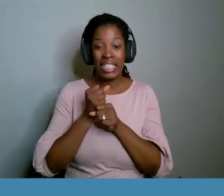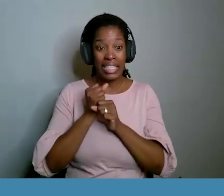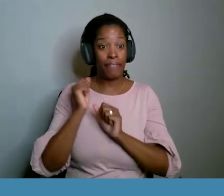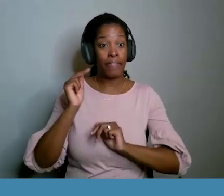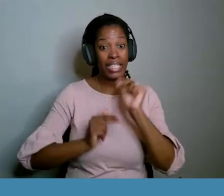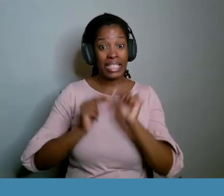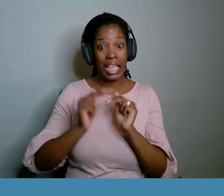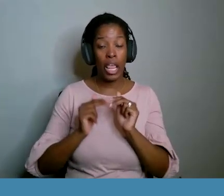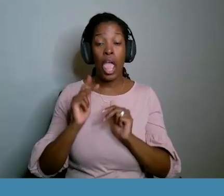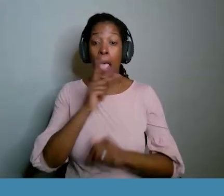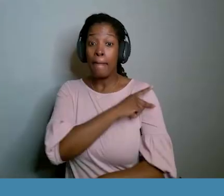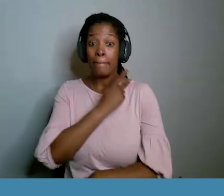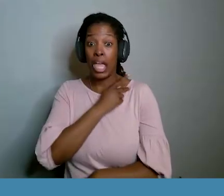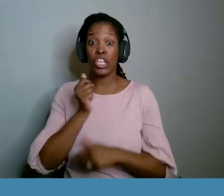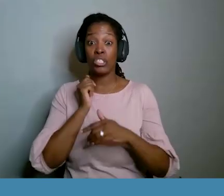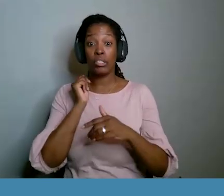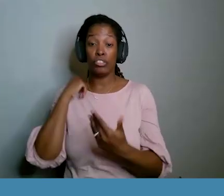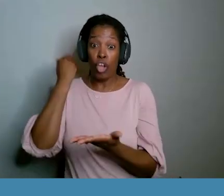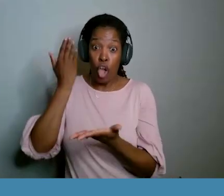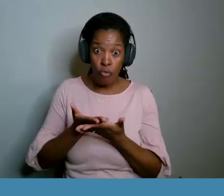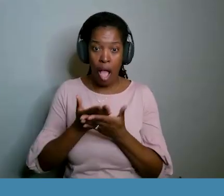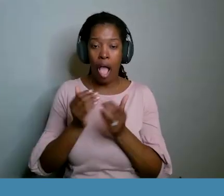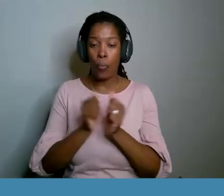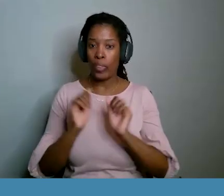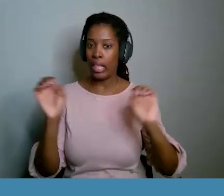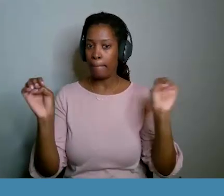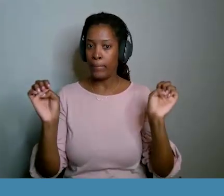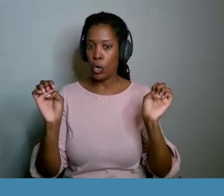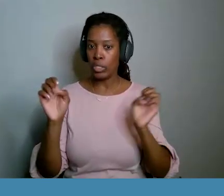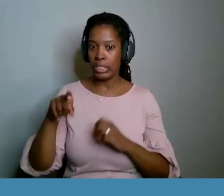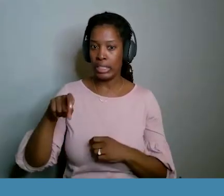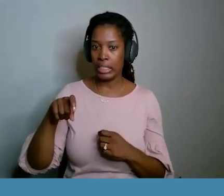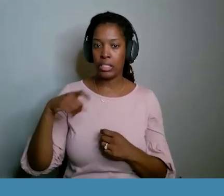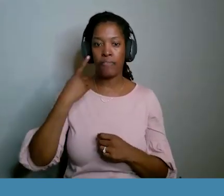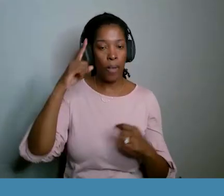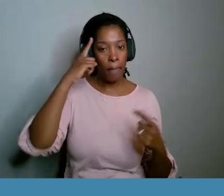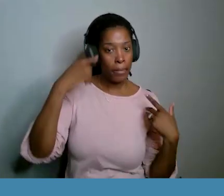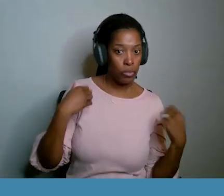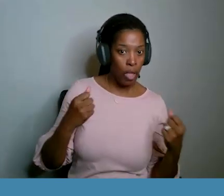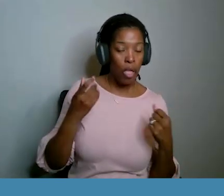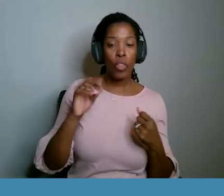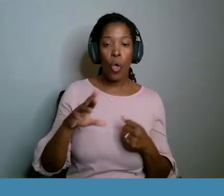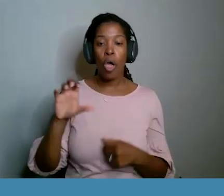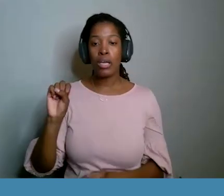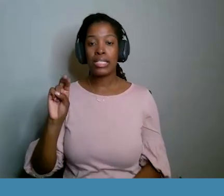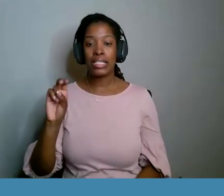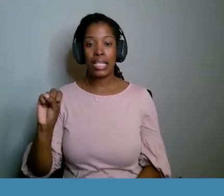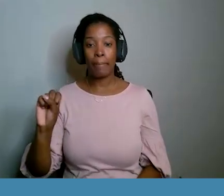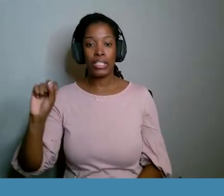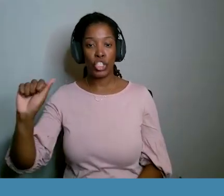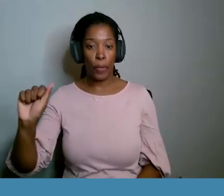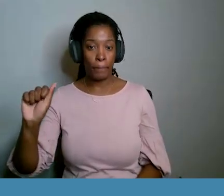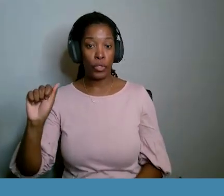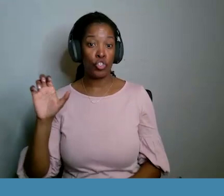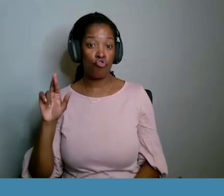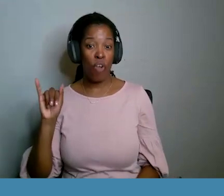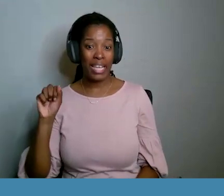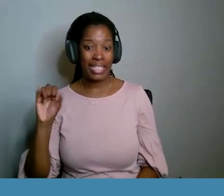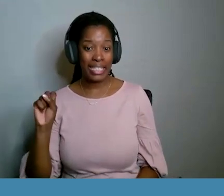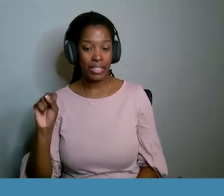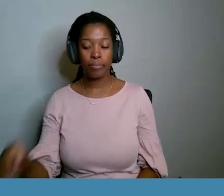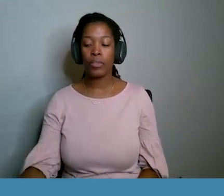arrive under emergency conditions for mental health or substance abuse crises. And at the facilities, they